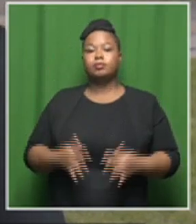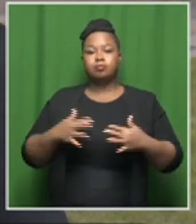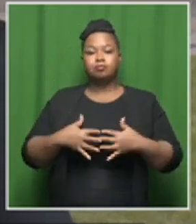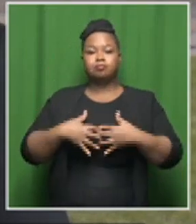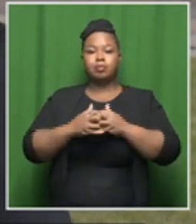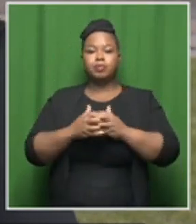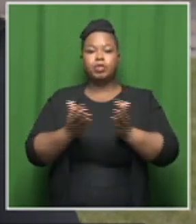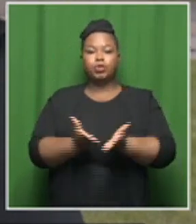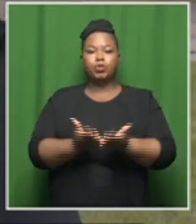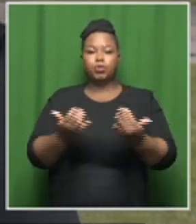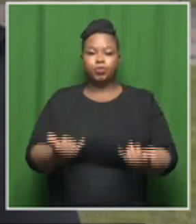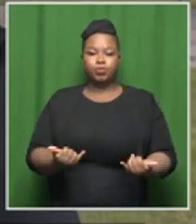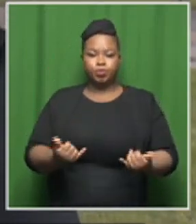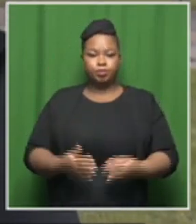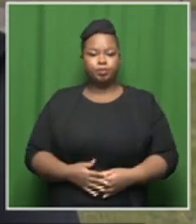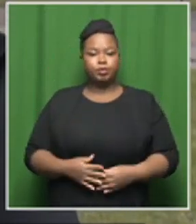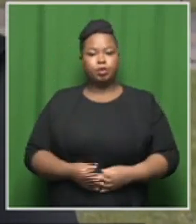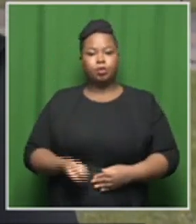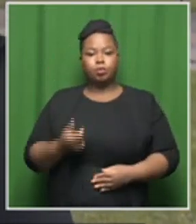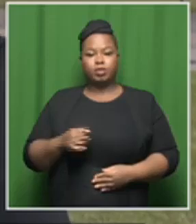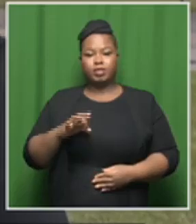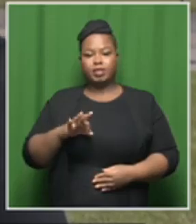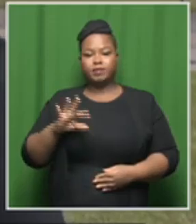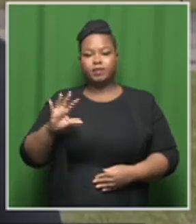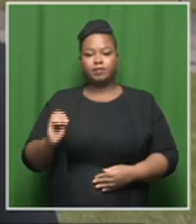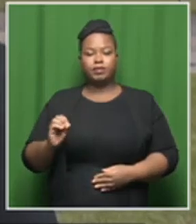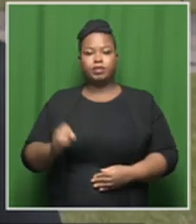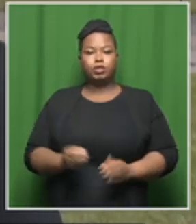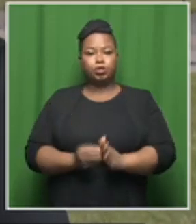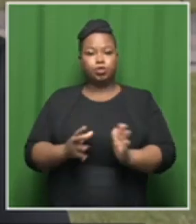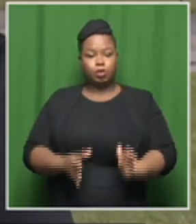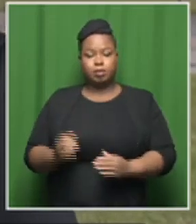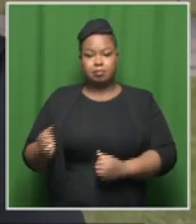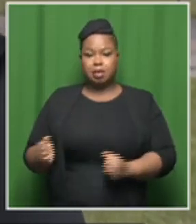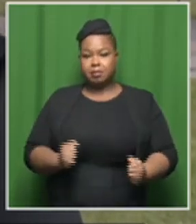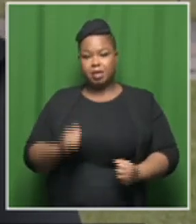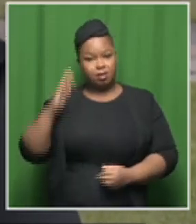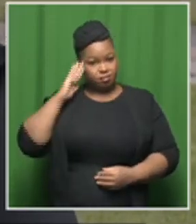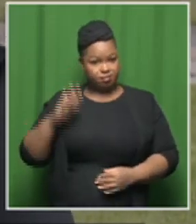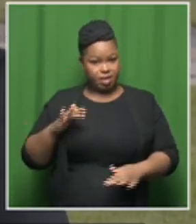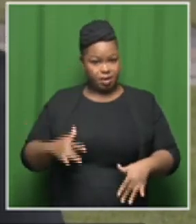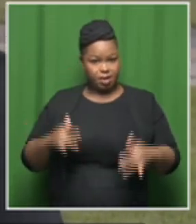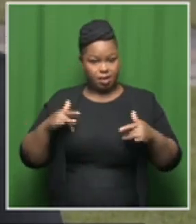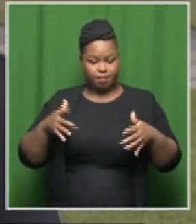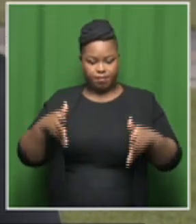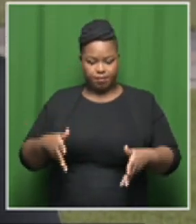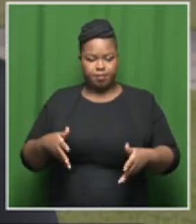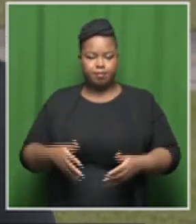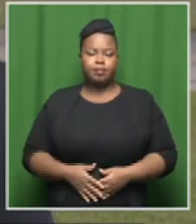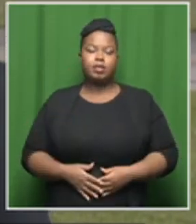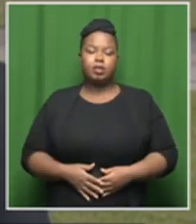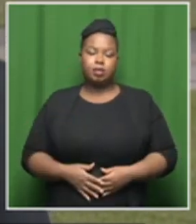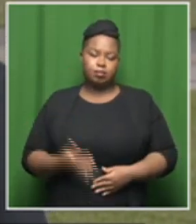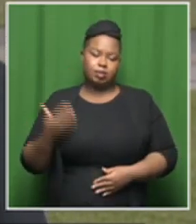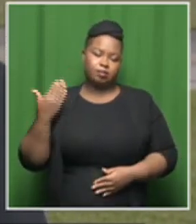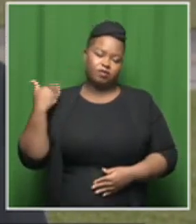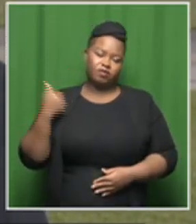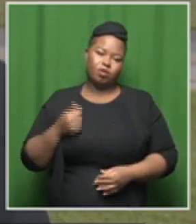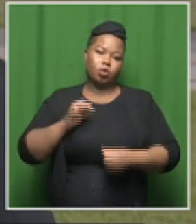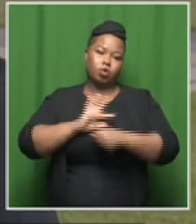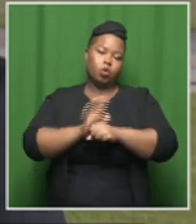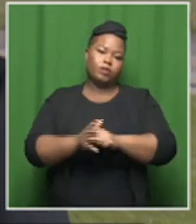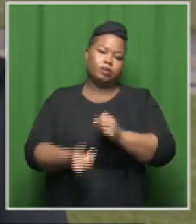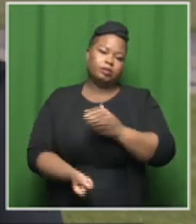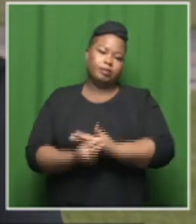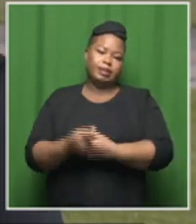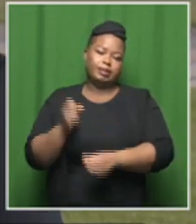school at the moment is about 350 students permanently here. And, of course, COVID has affected us quite